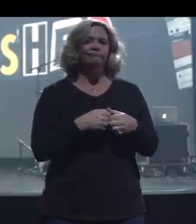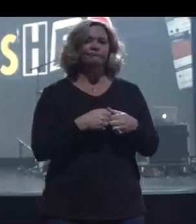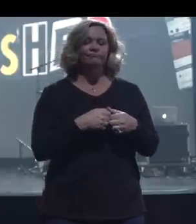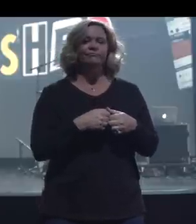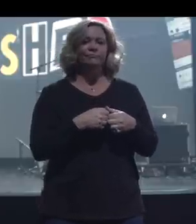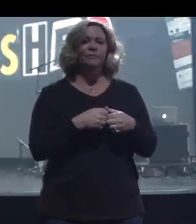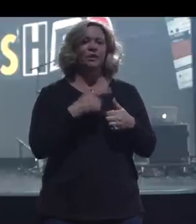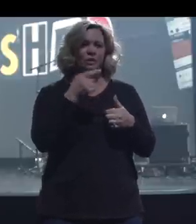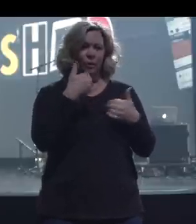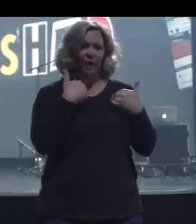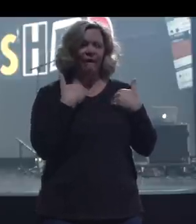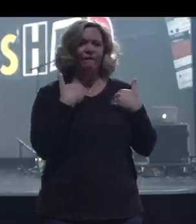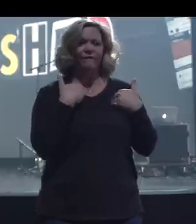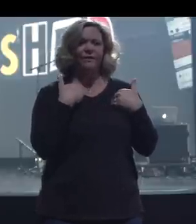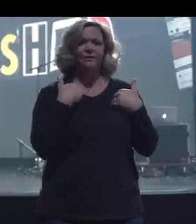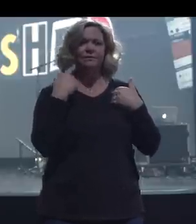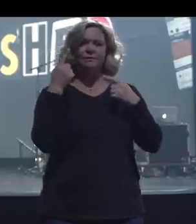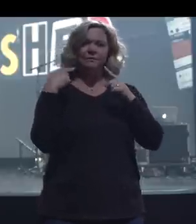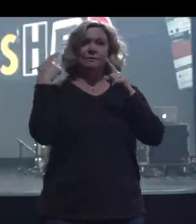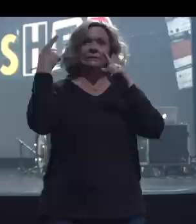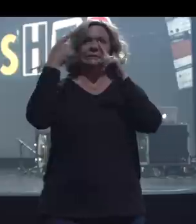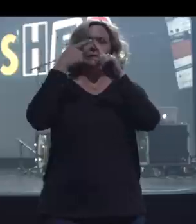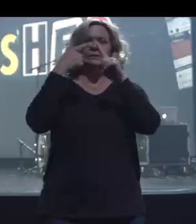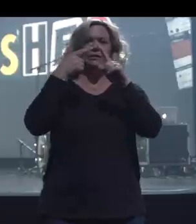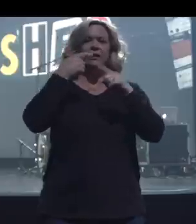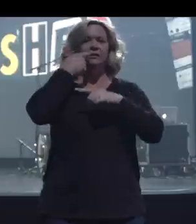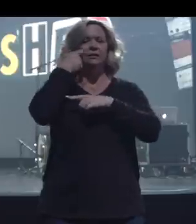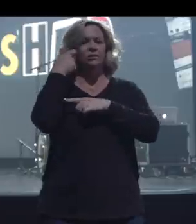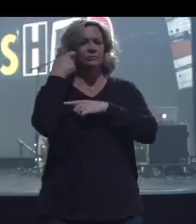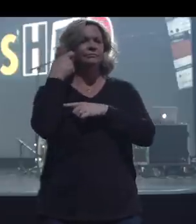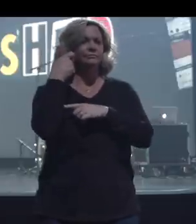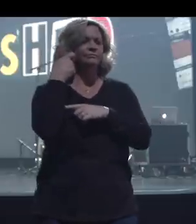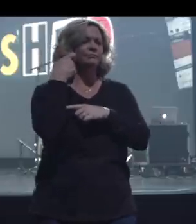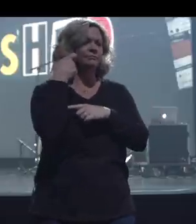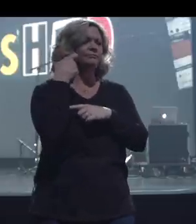You have what's called destination addiction.